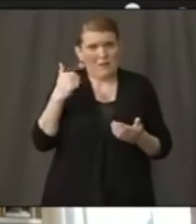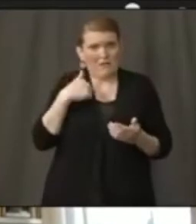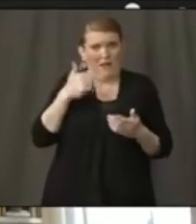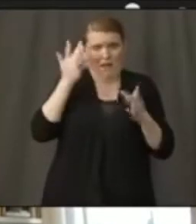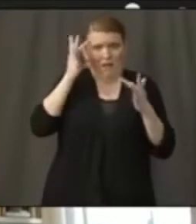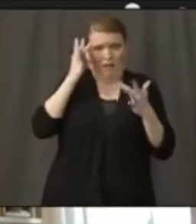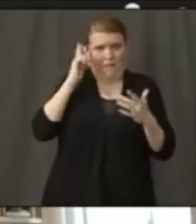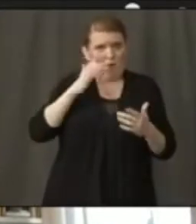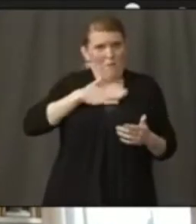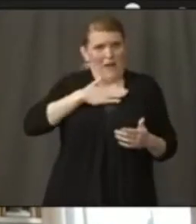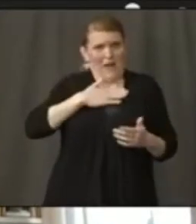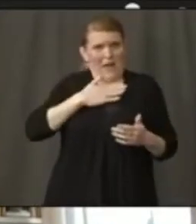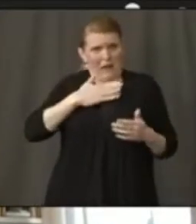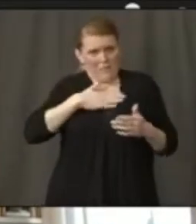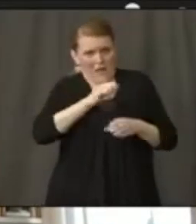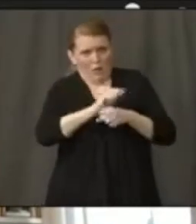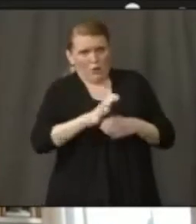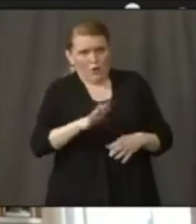owner ask me